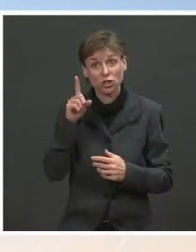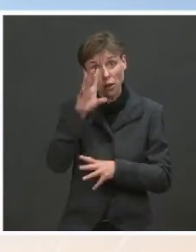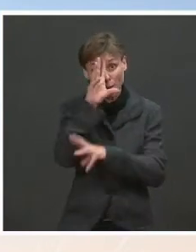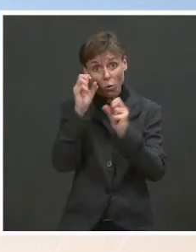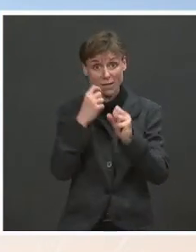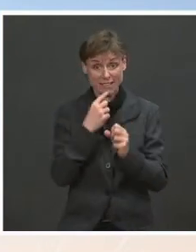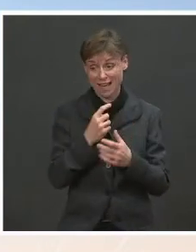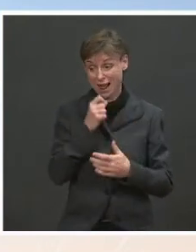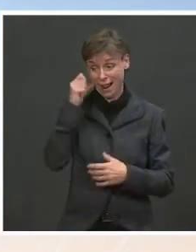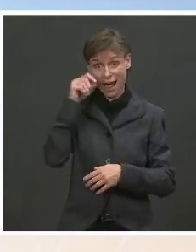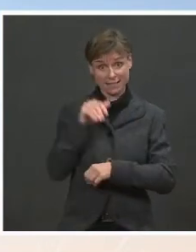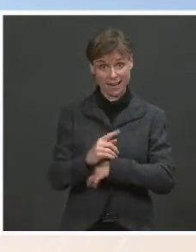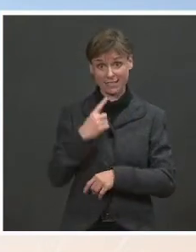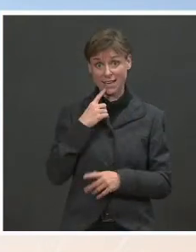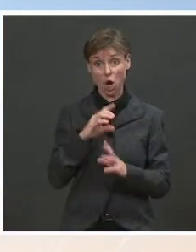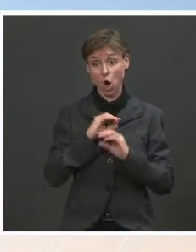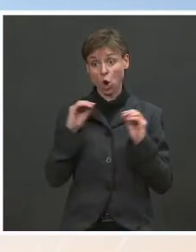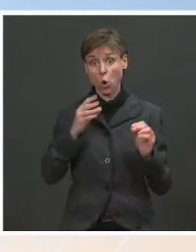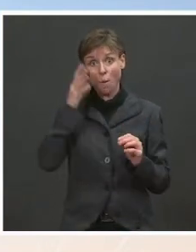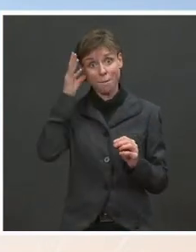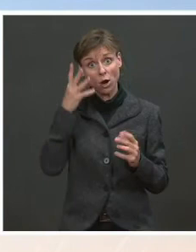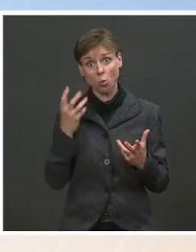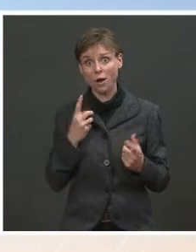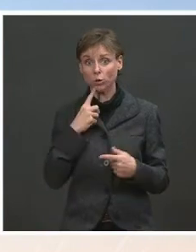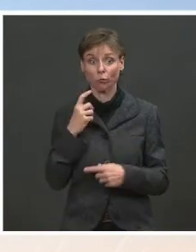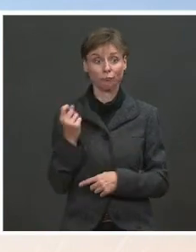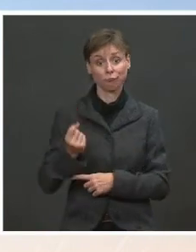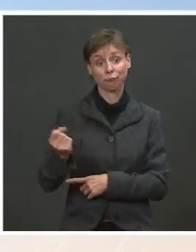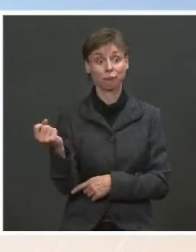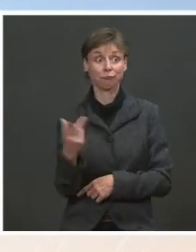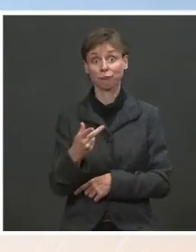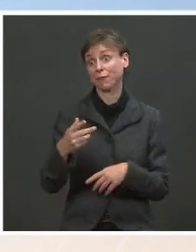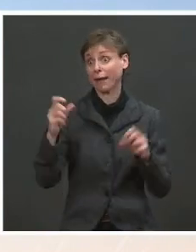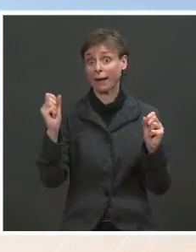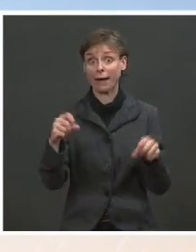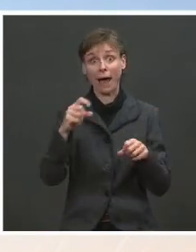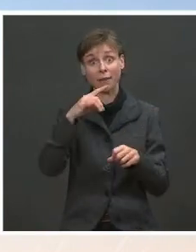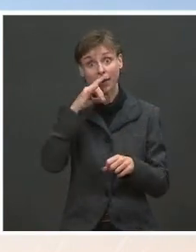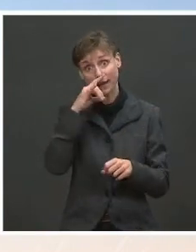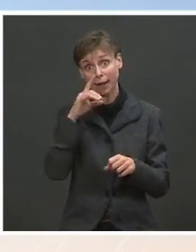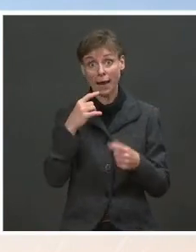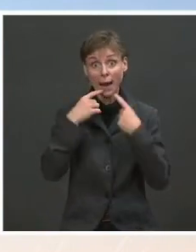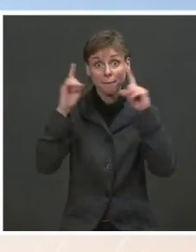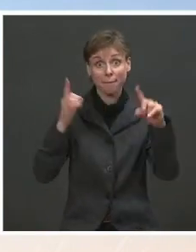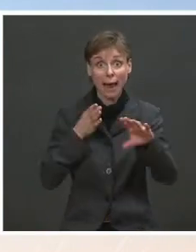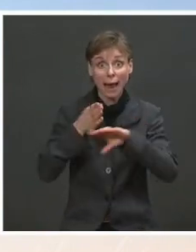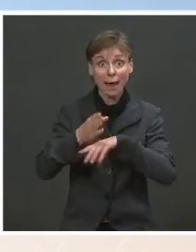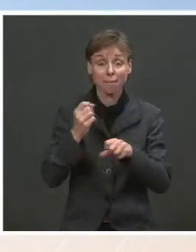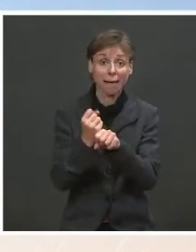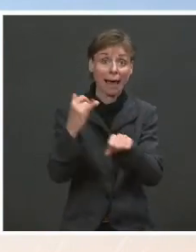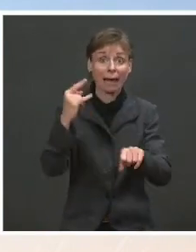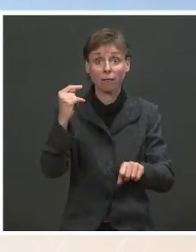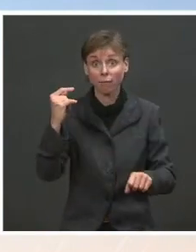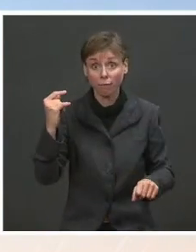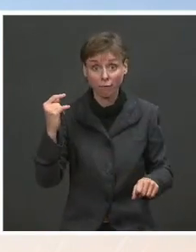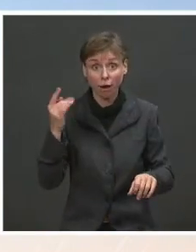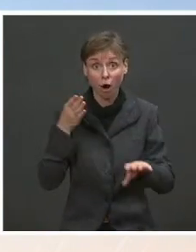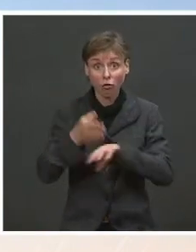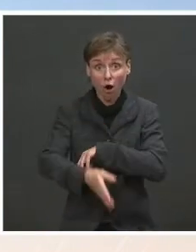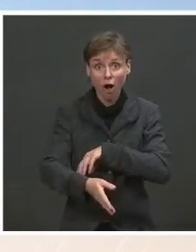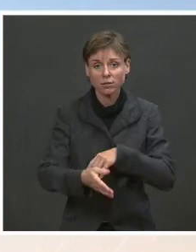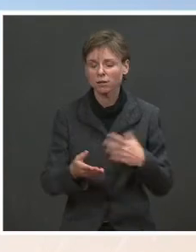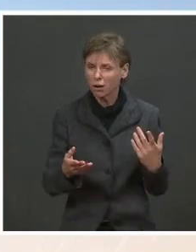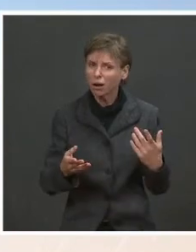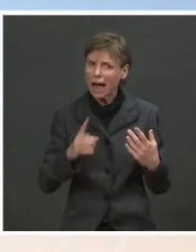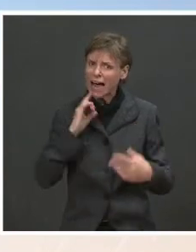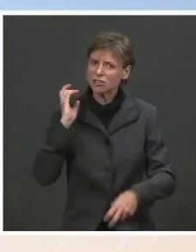is looking and just trying to make a bet on whether their kid can kind of make it. This is a very difficult and treacherous journey. Most of